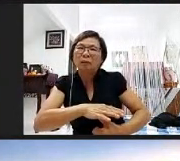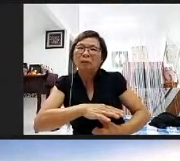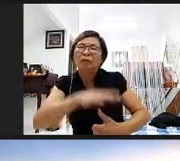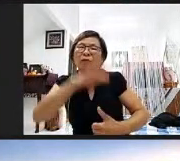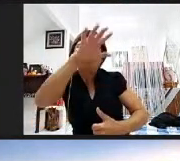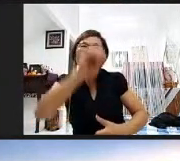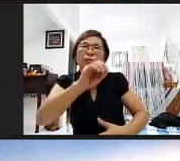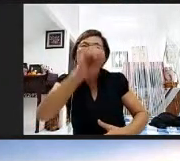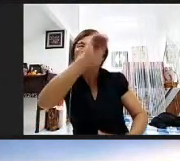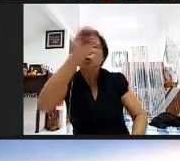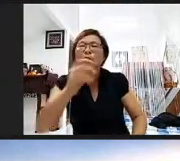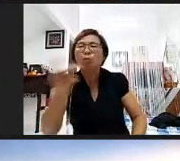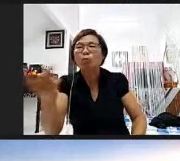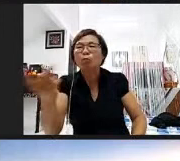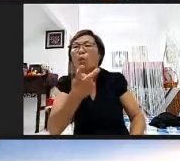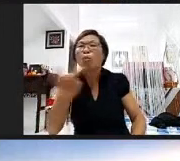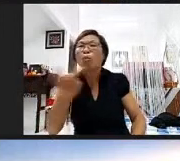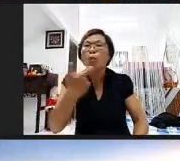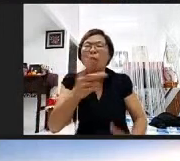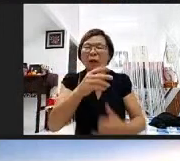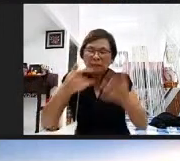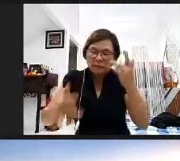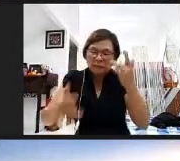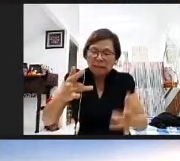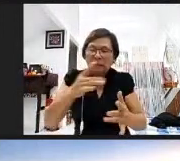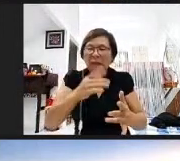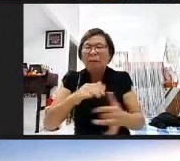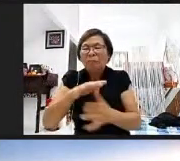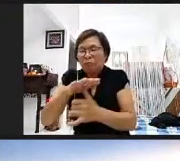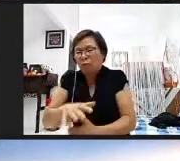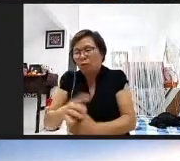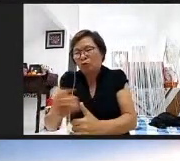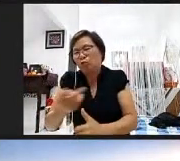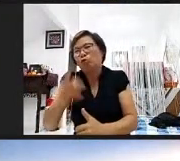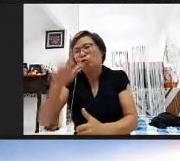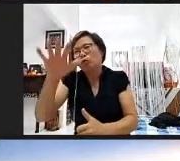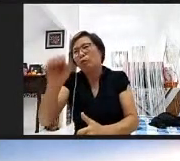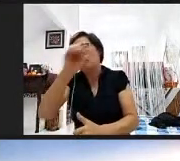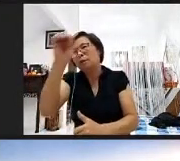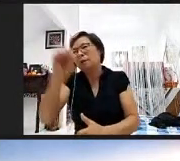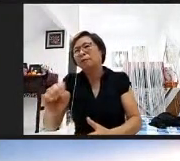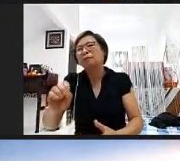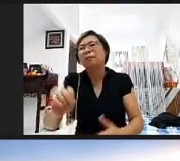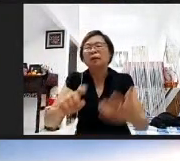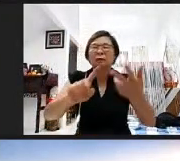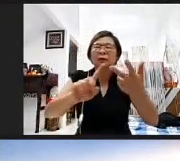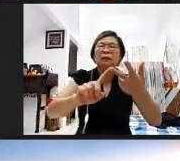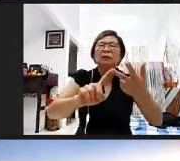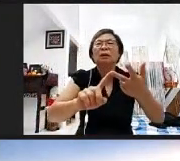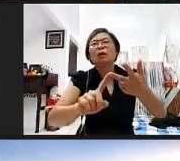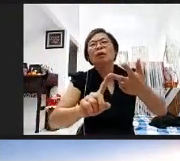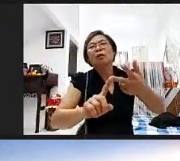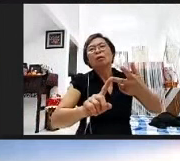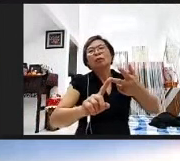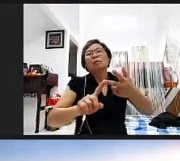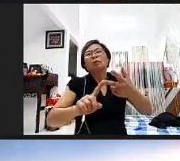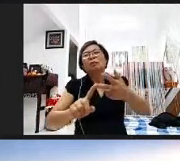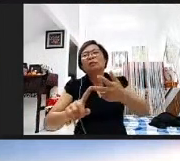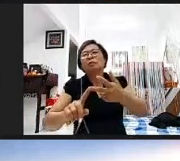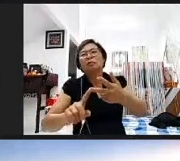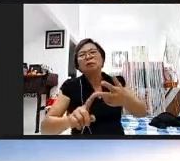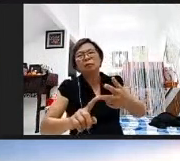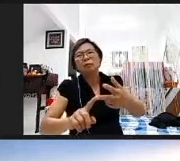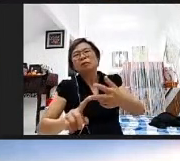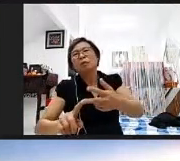with both anxiety and depression. It's quite a lot. So about a third, we can say about a third of the population actually